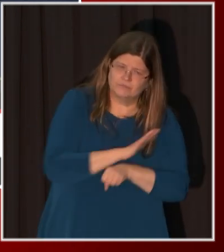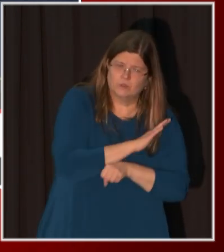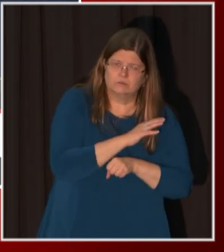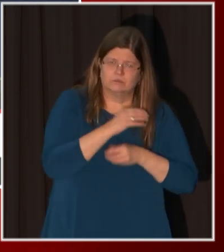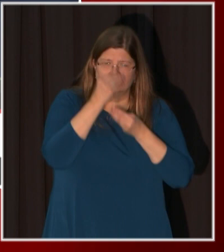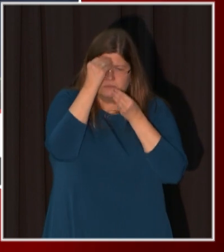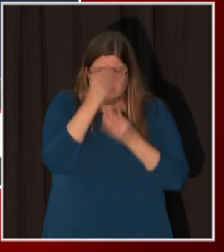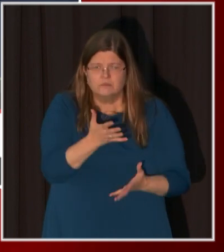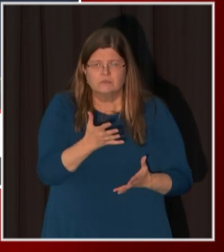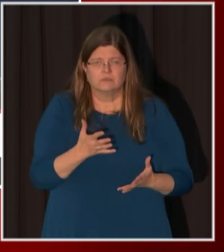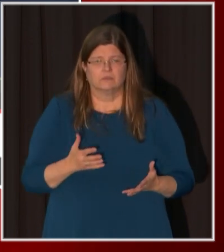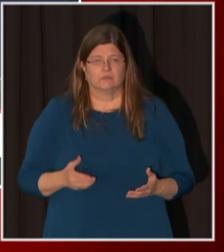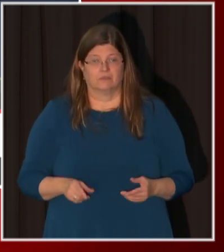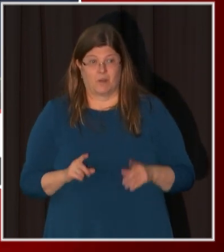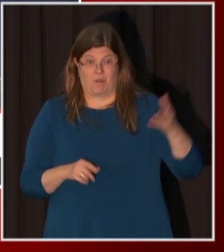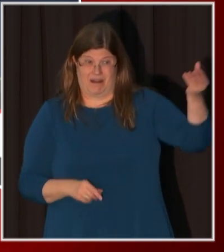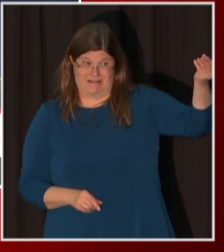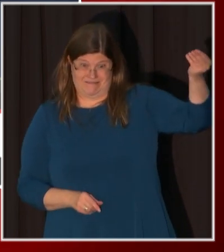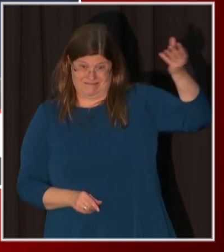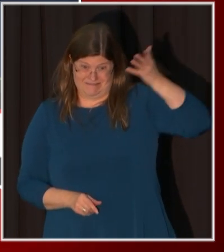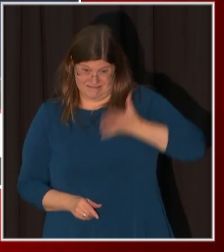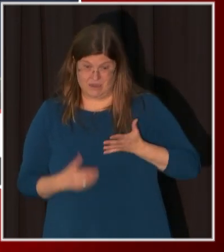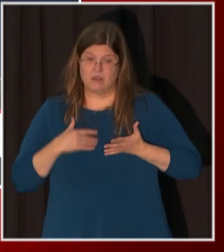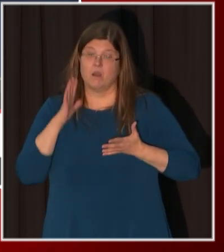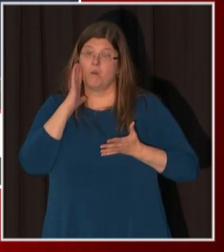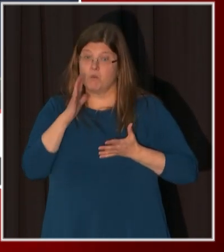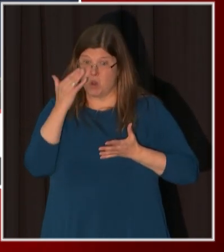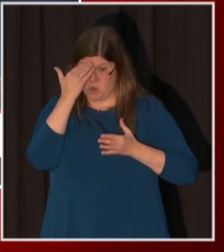about that, we'll share.